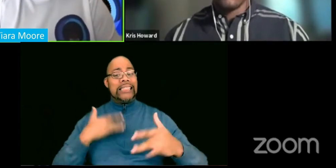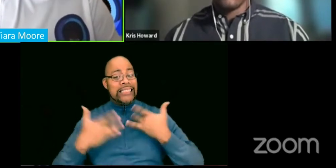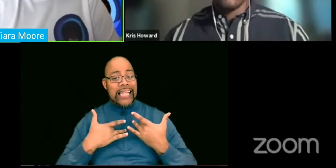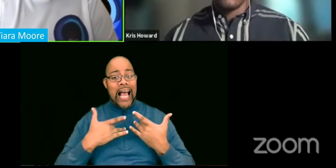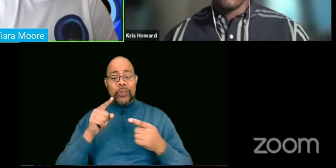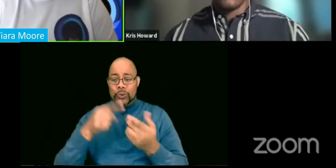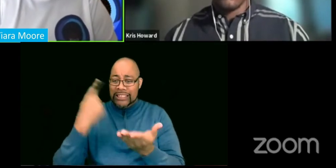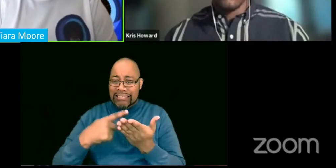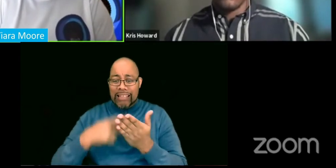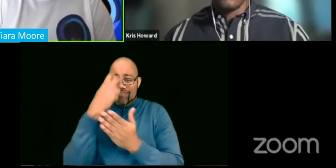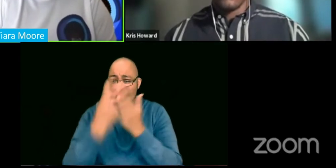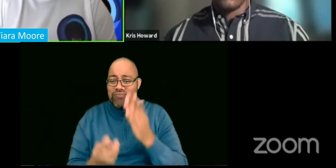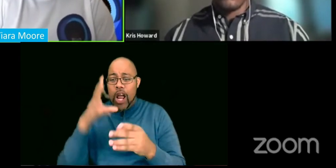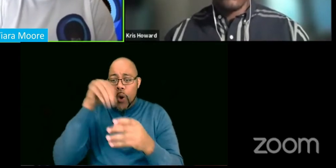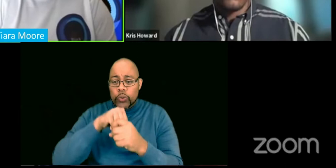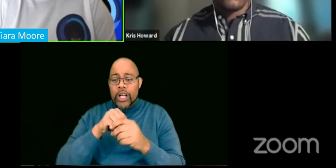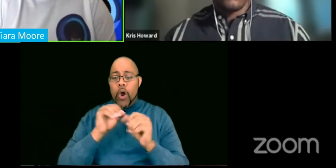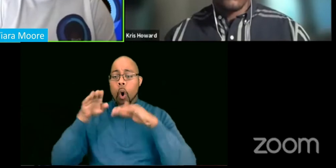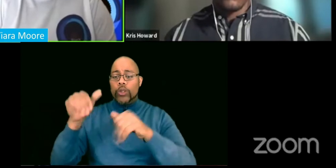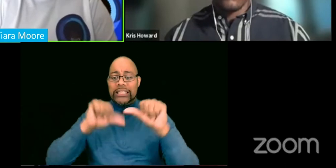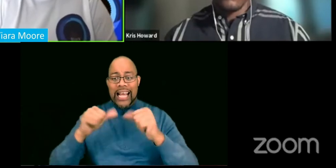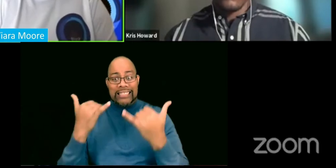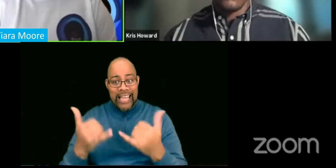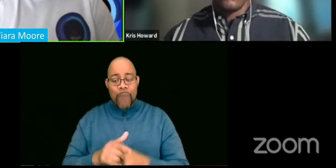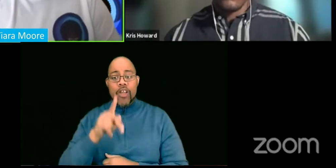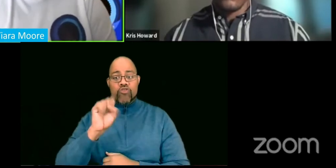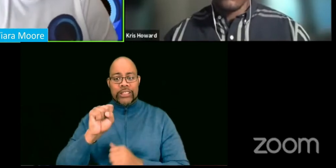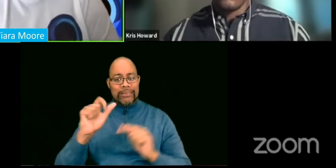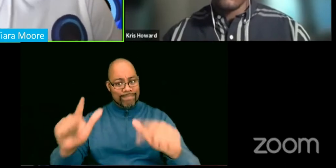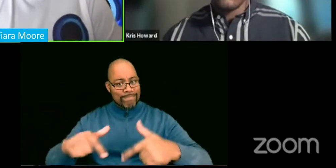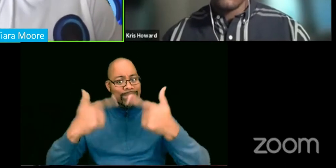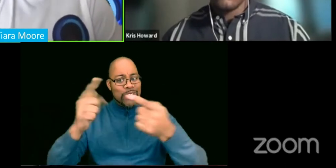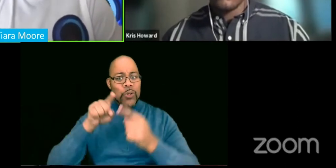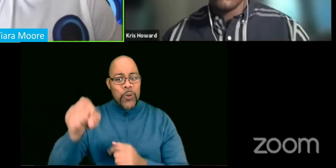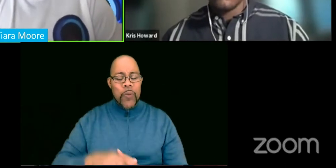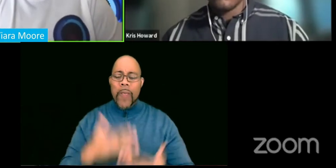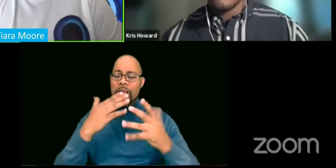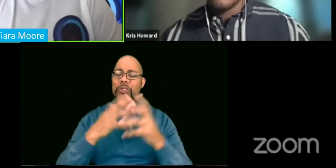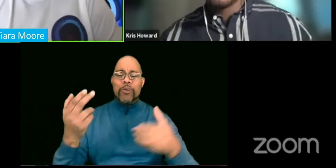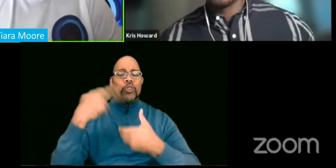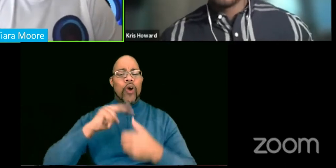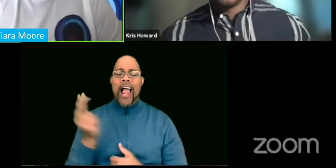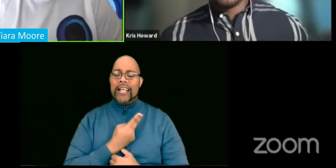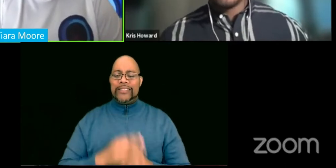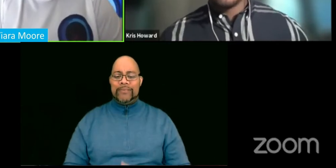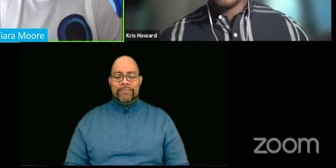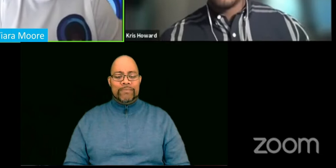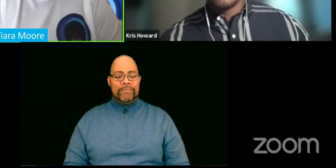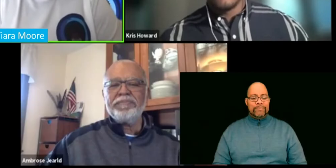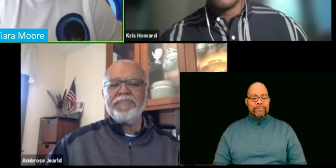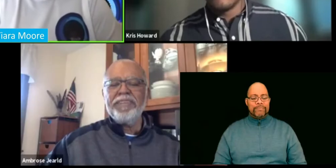and excited to dive into inclusion in ocean science now. Kris, I'll hand it over to you. Thanks so much for joining